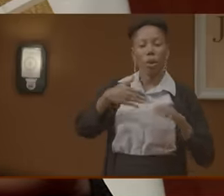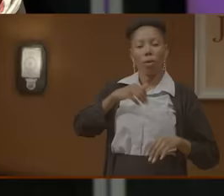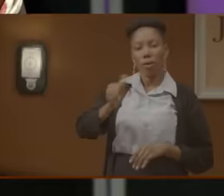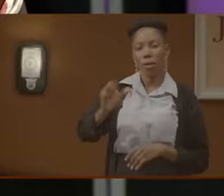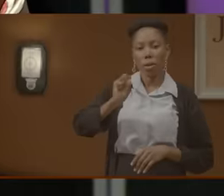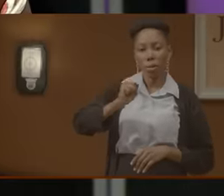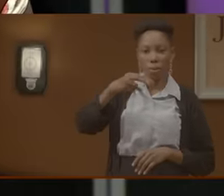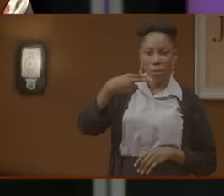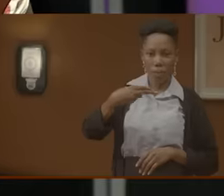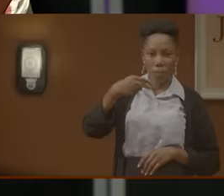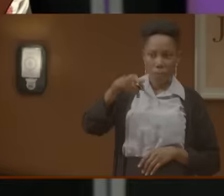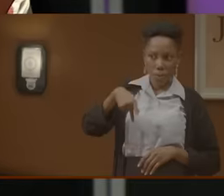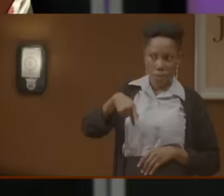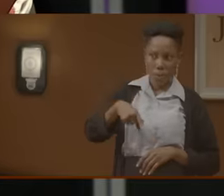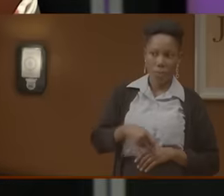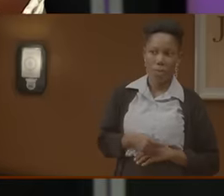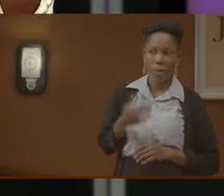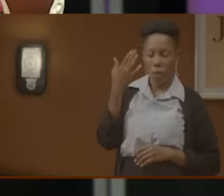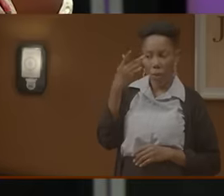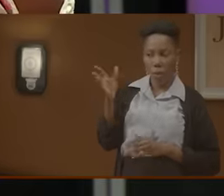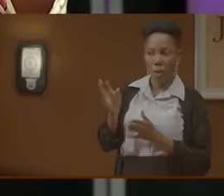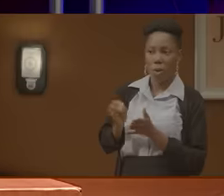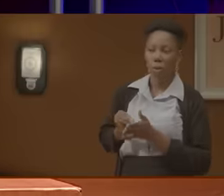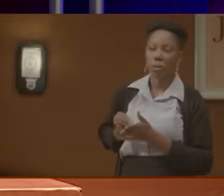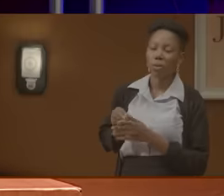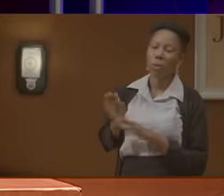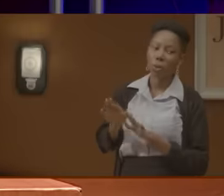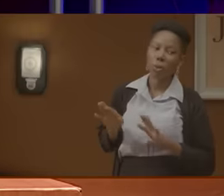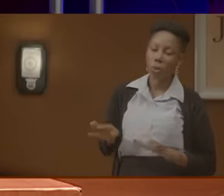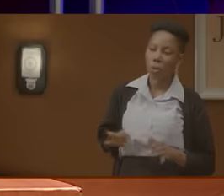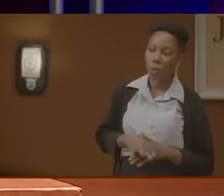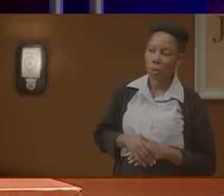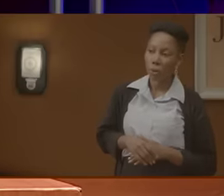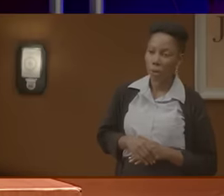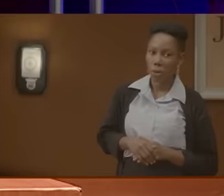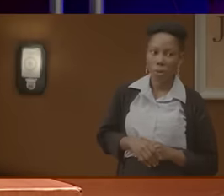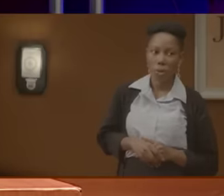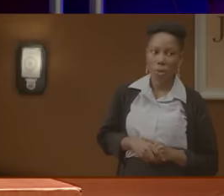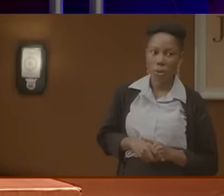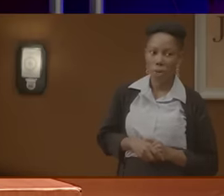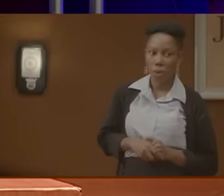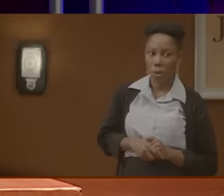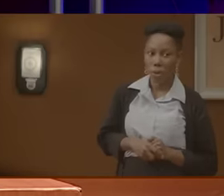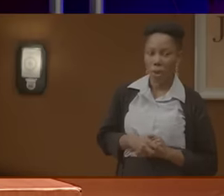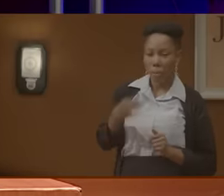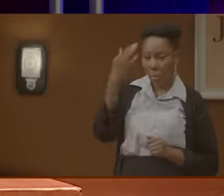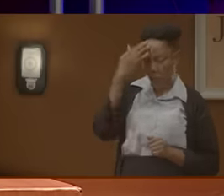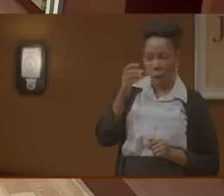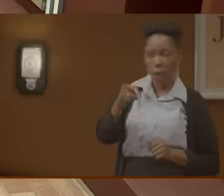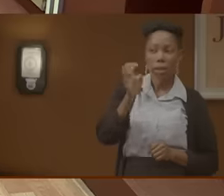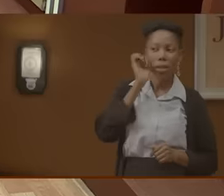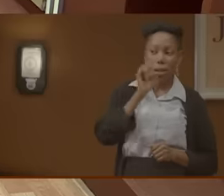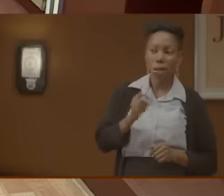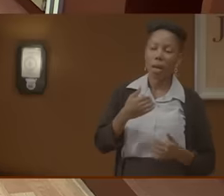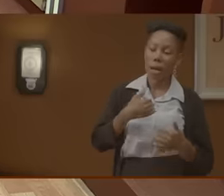doing if customer. My children, you are talking about, not about her. Not what? About she. No, you said she's working. You said she has money. May